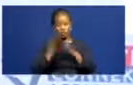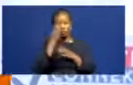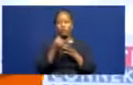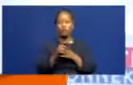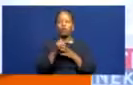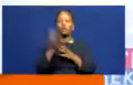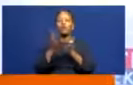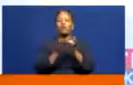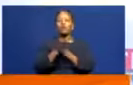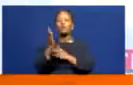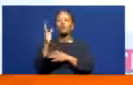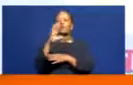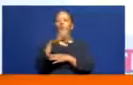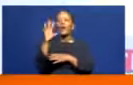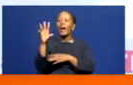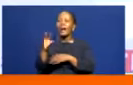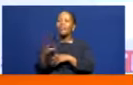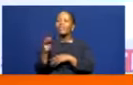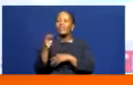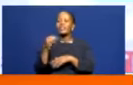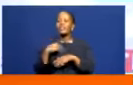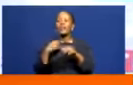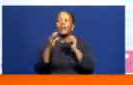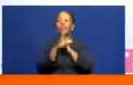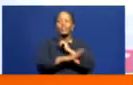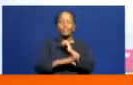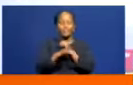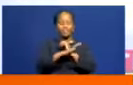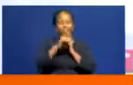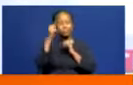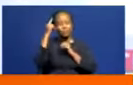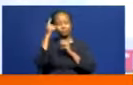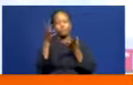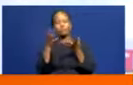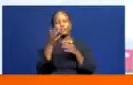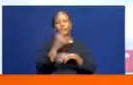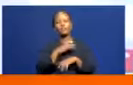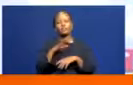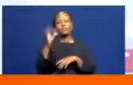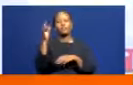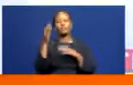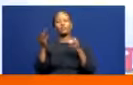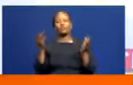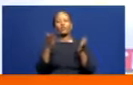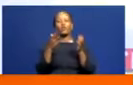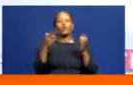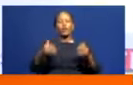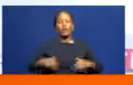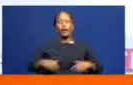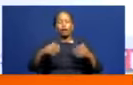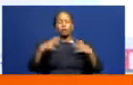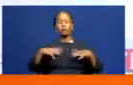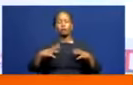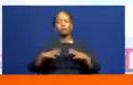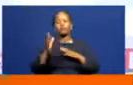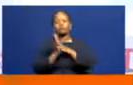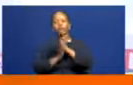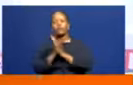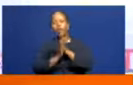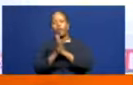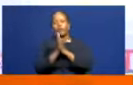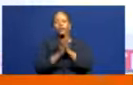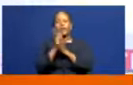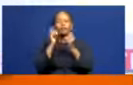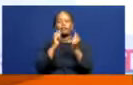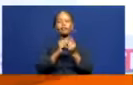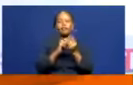Africa, a continent of peace and security, where young people are agents of change, promoting